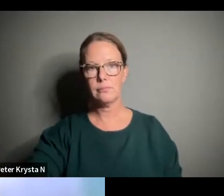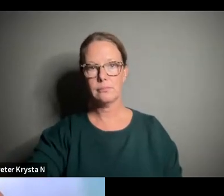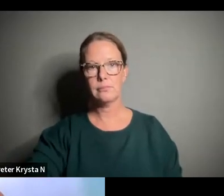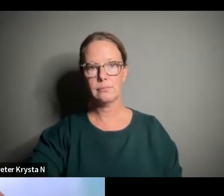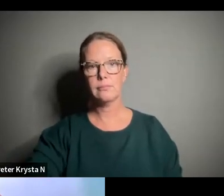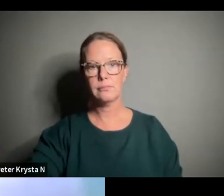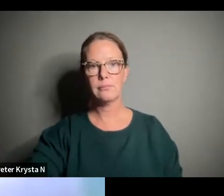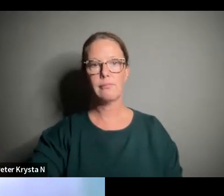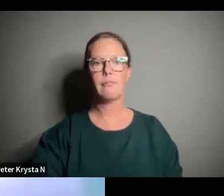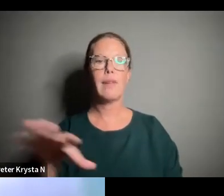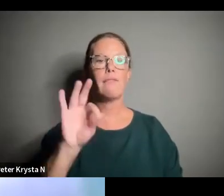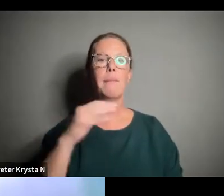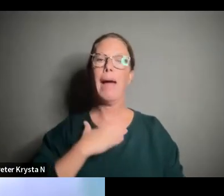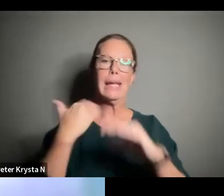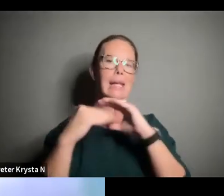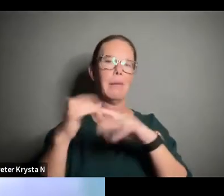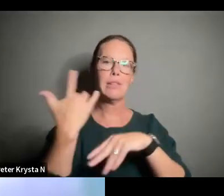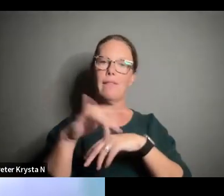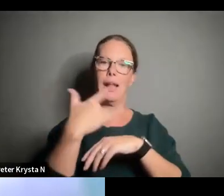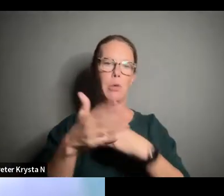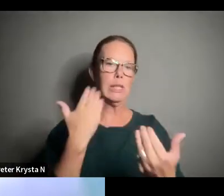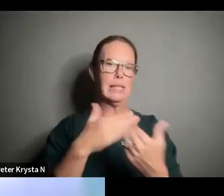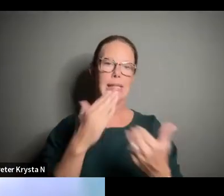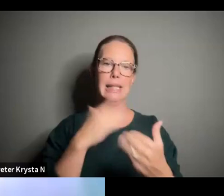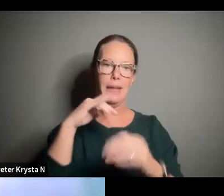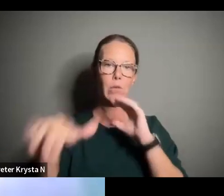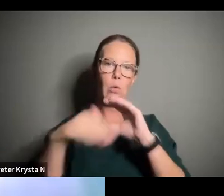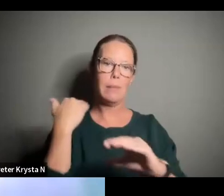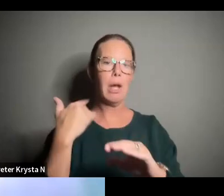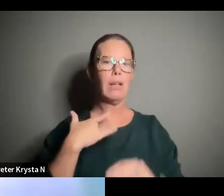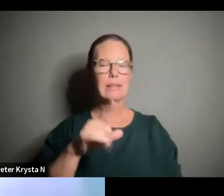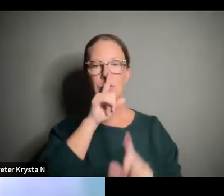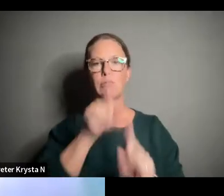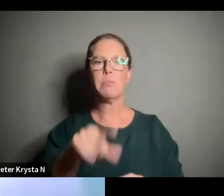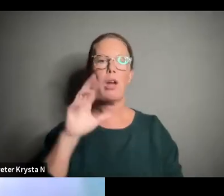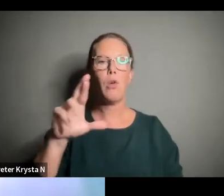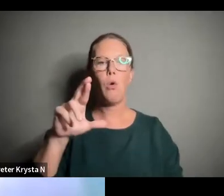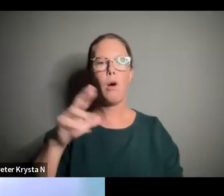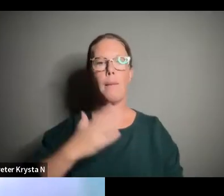You can find my email very easily on the web too. If you email me, I'll usually respond, or my